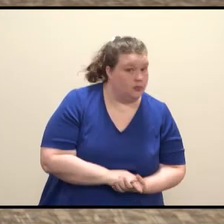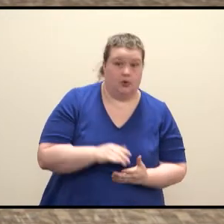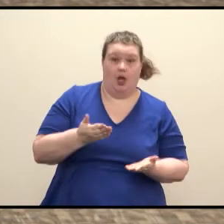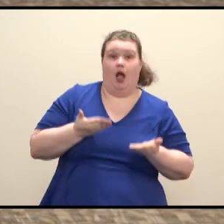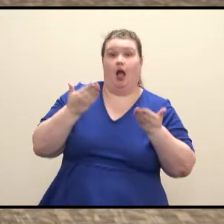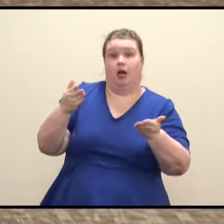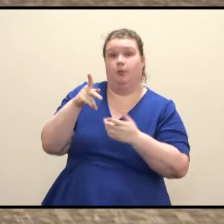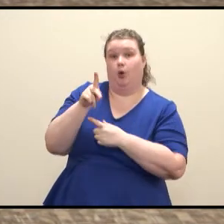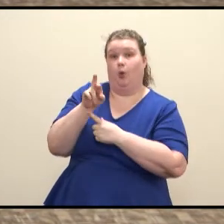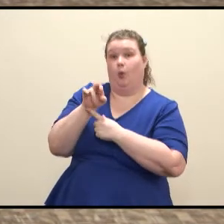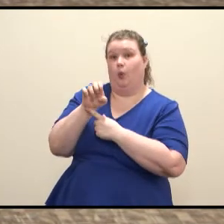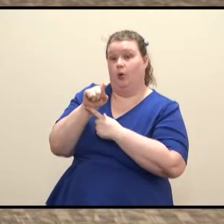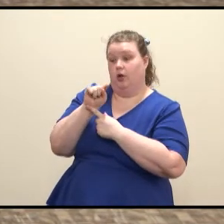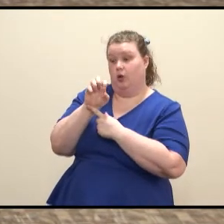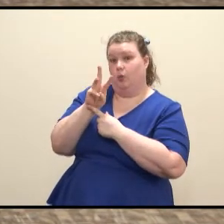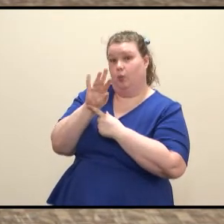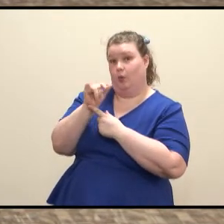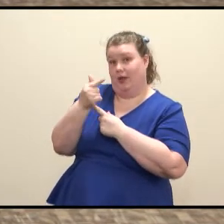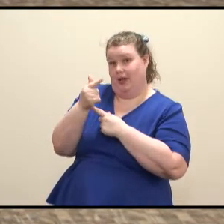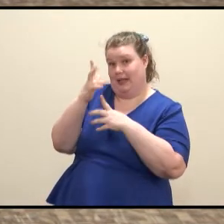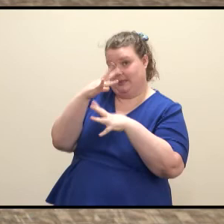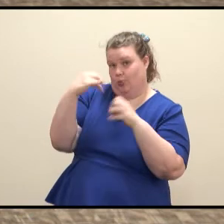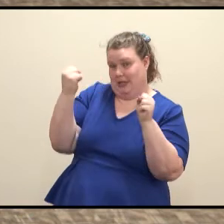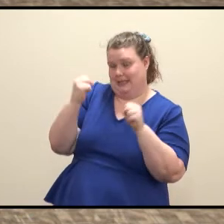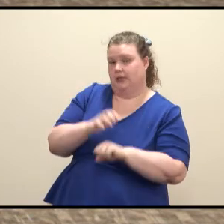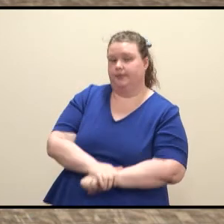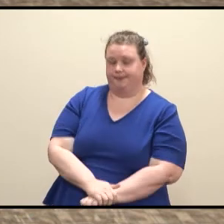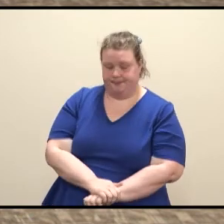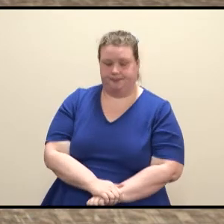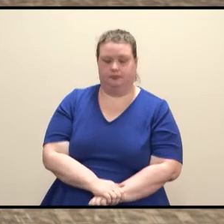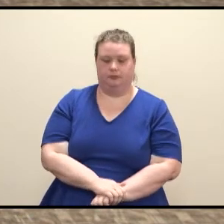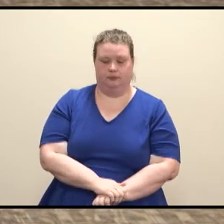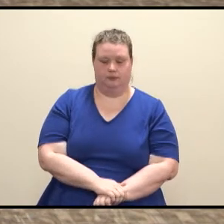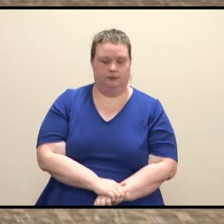Cordaway as president, for president.